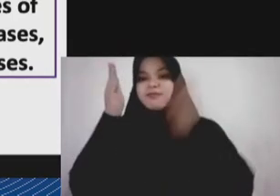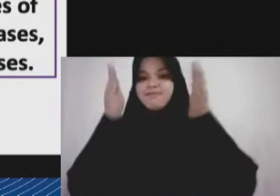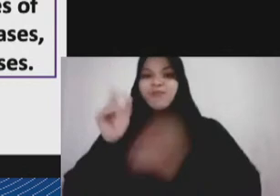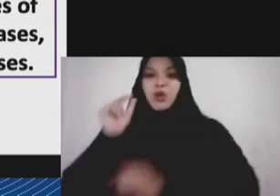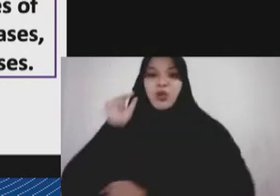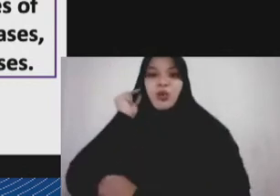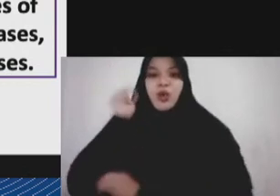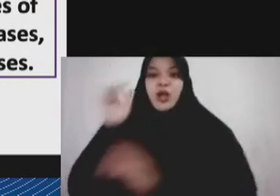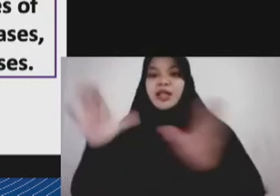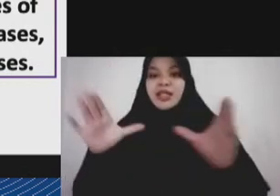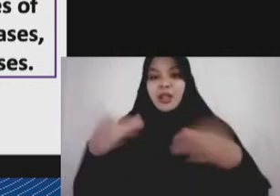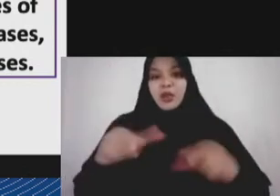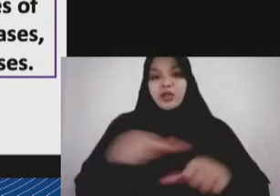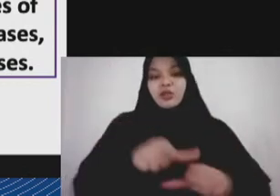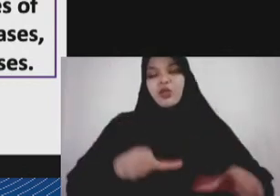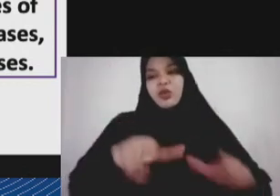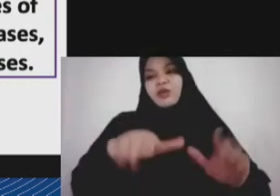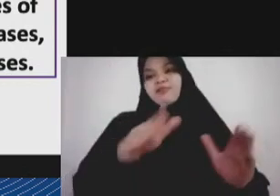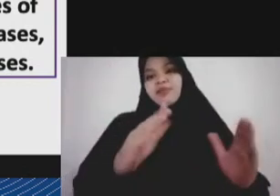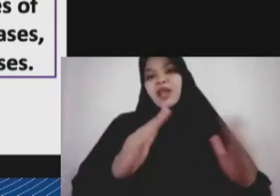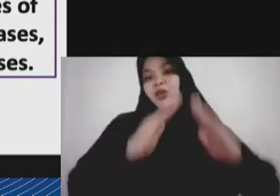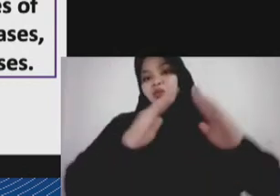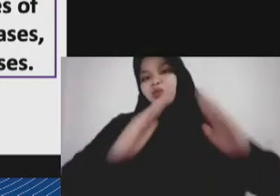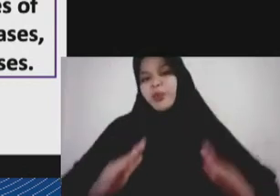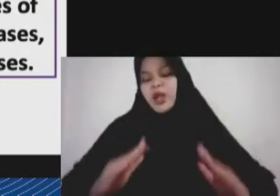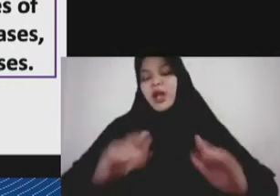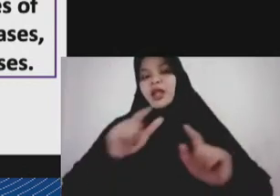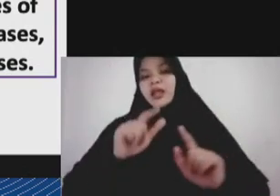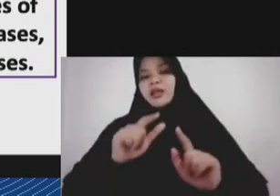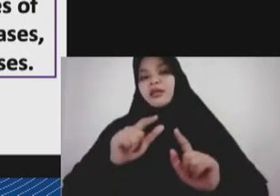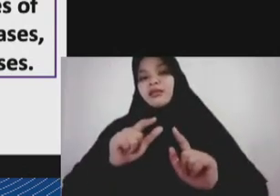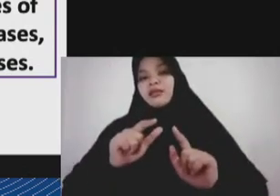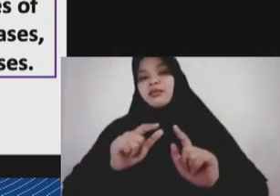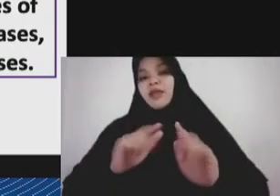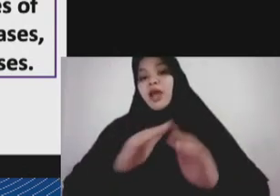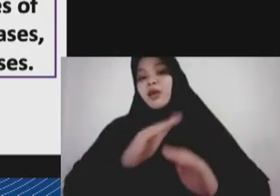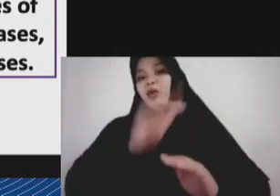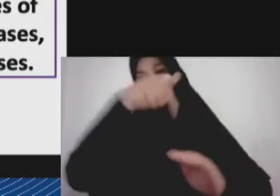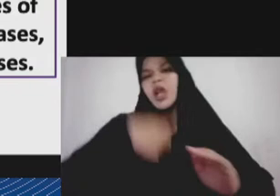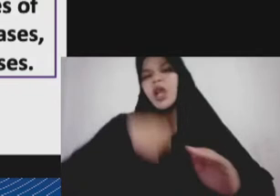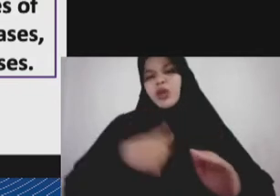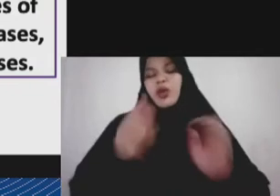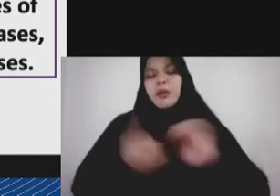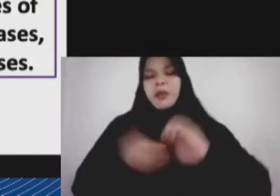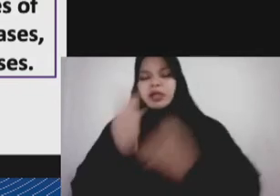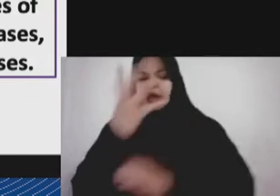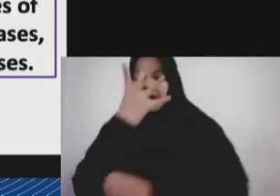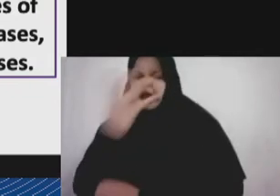especially domestic violence, is a serious problem